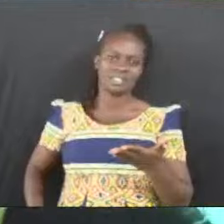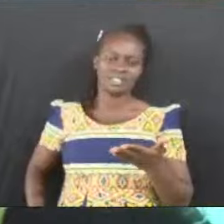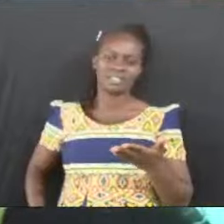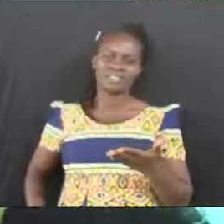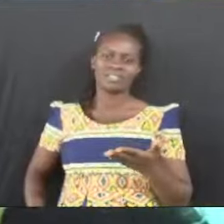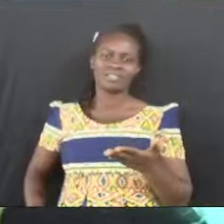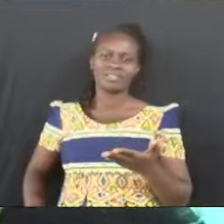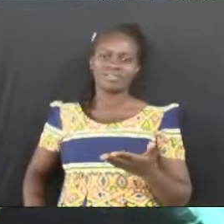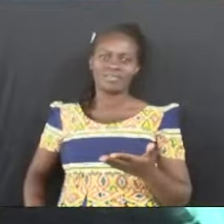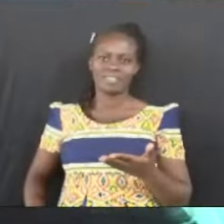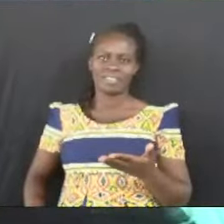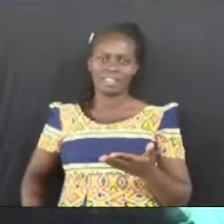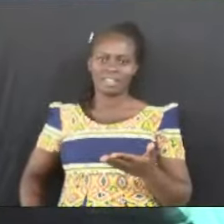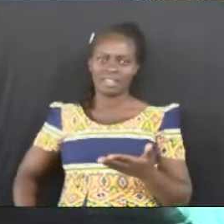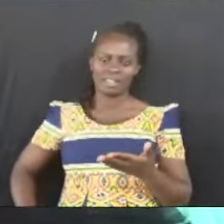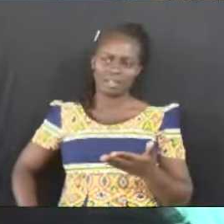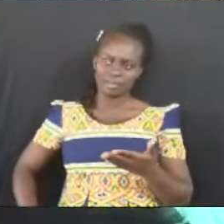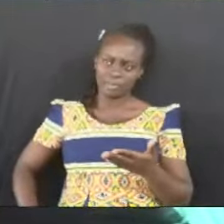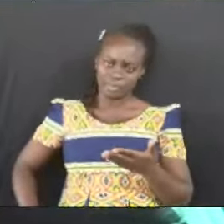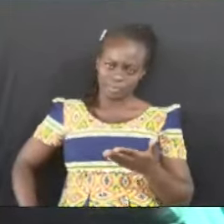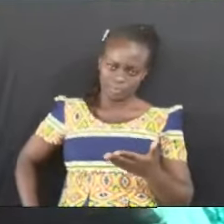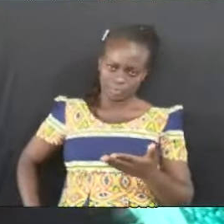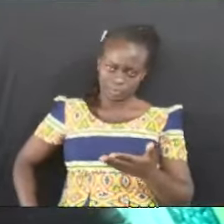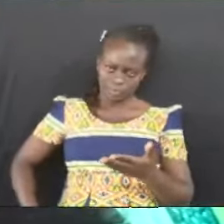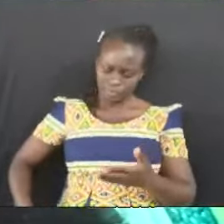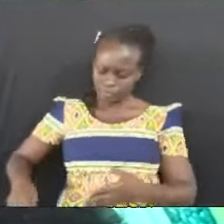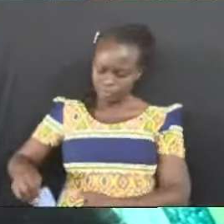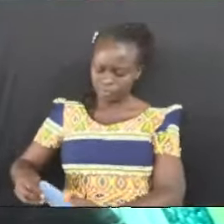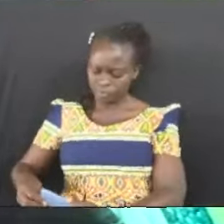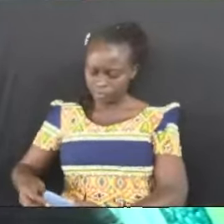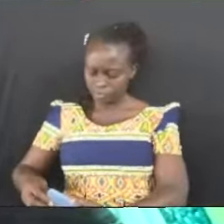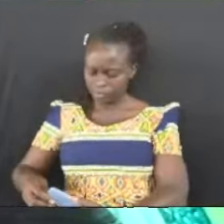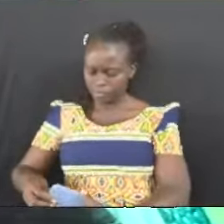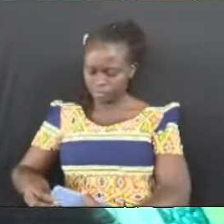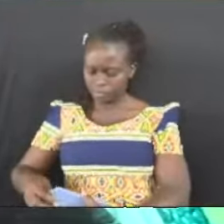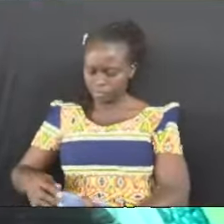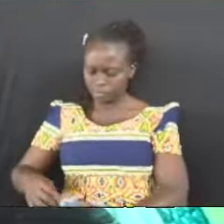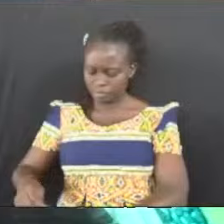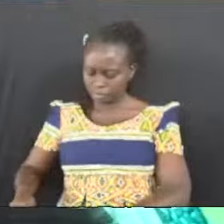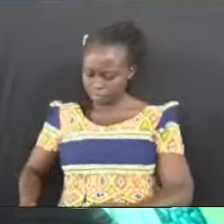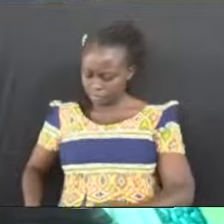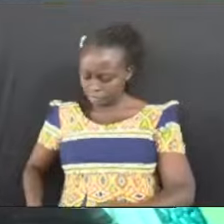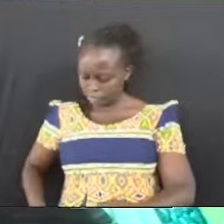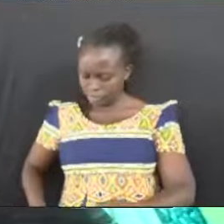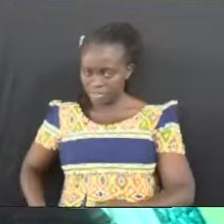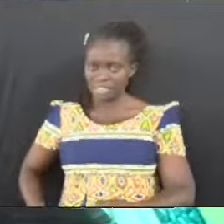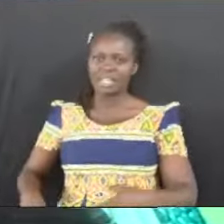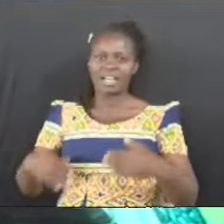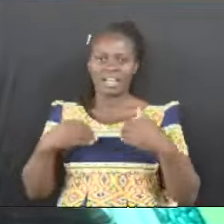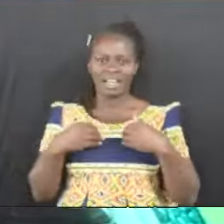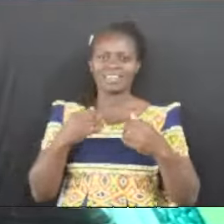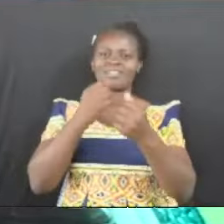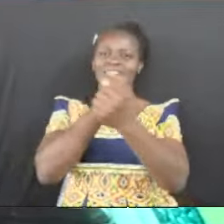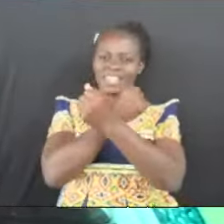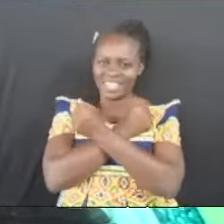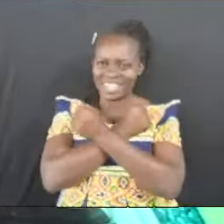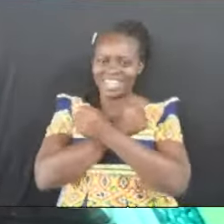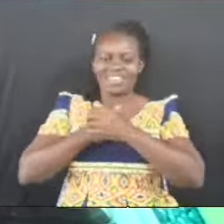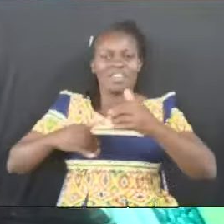love, joy, peace, patience, kindness, goodness,